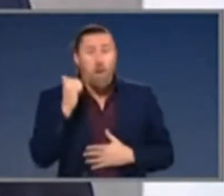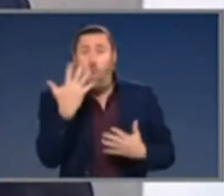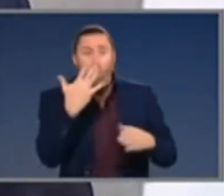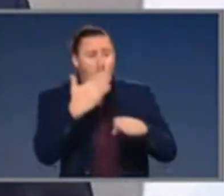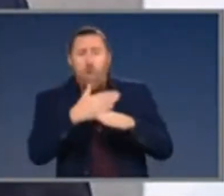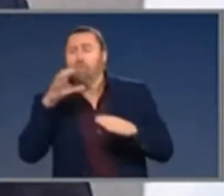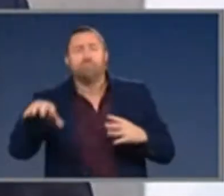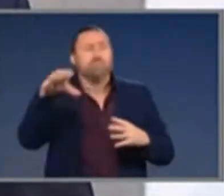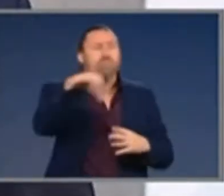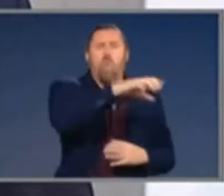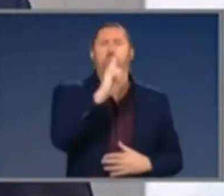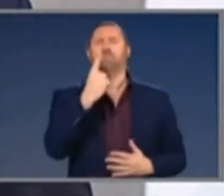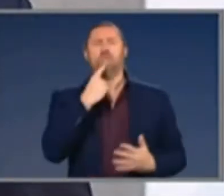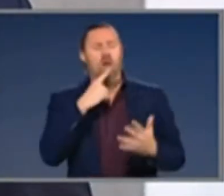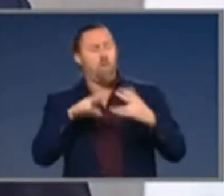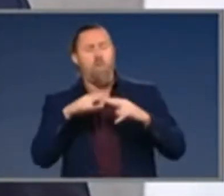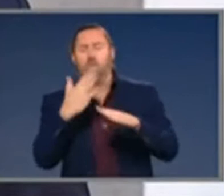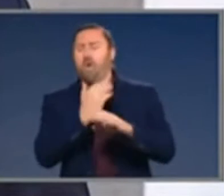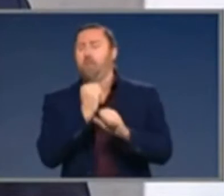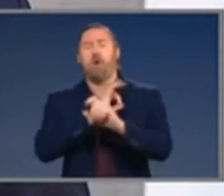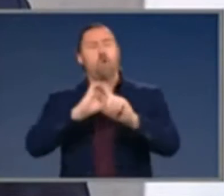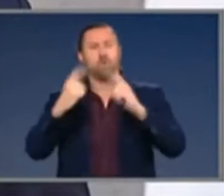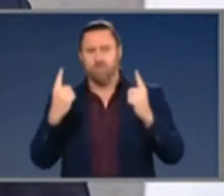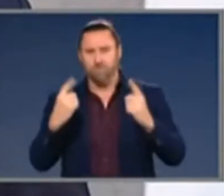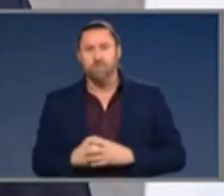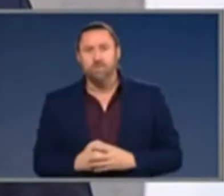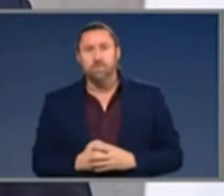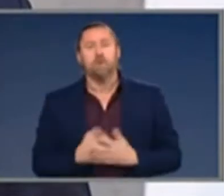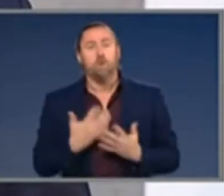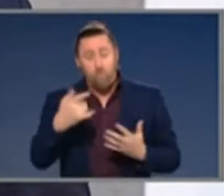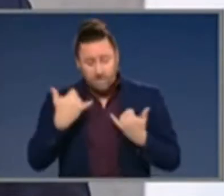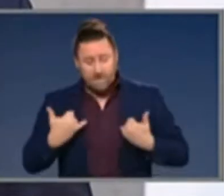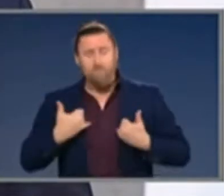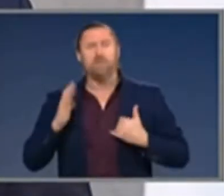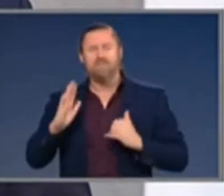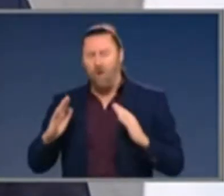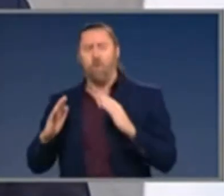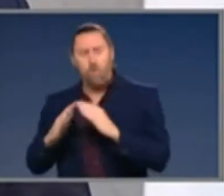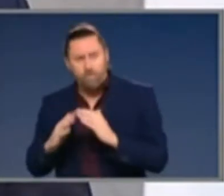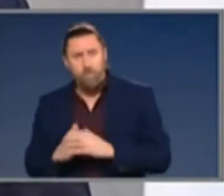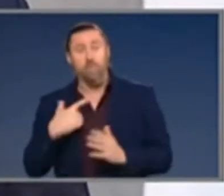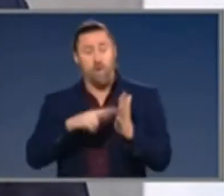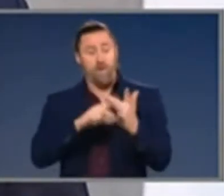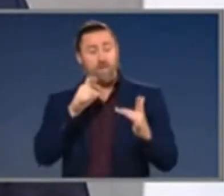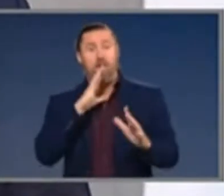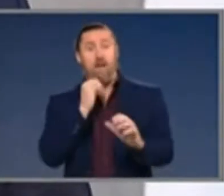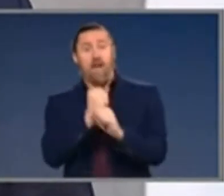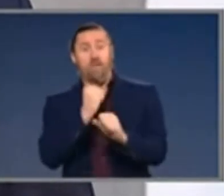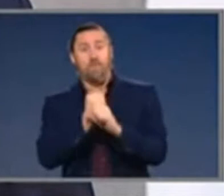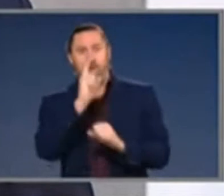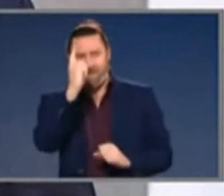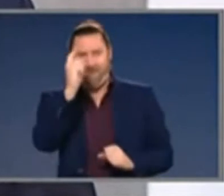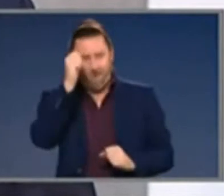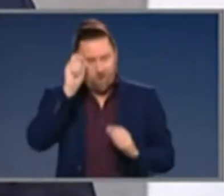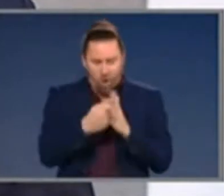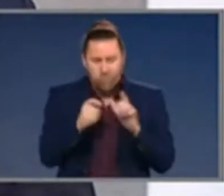then workplaces are vulnerable, and that's why the Victorian government has rightly put in place the protections they have to try and